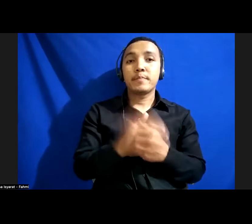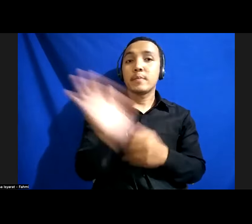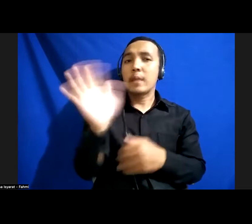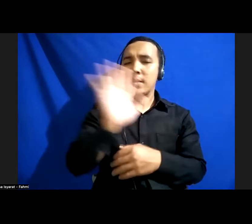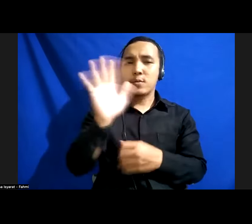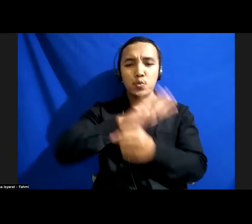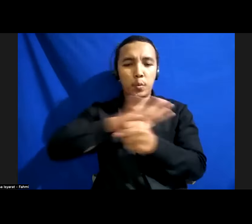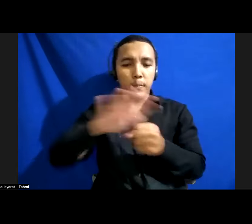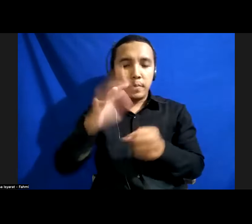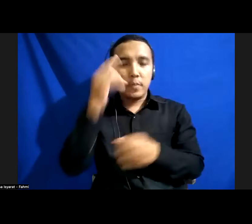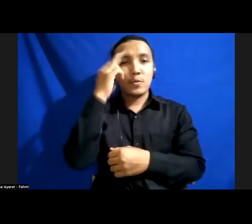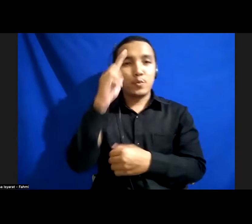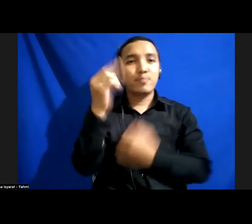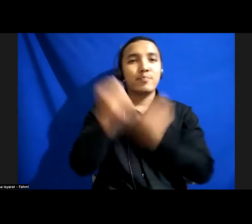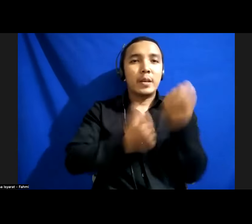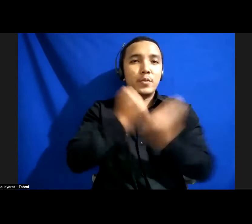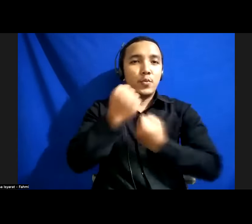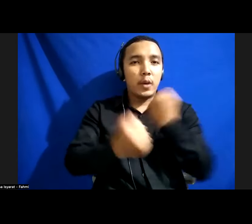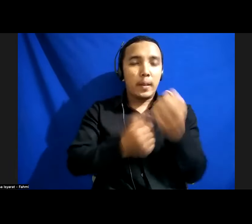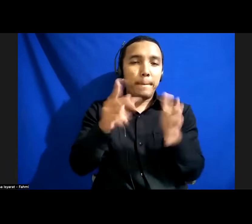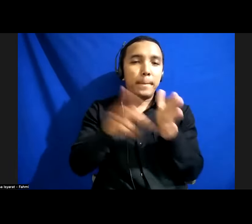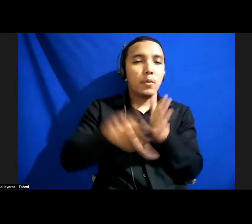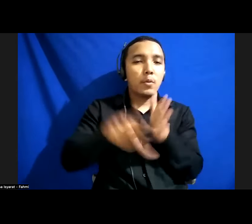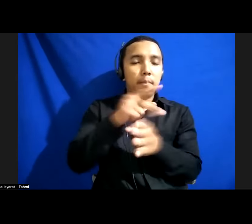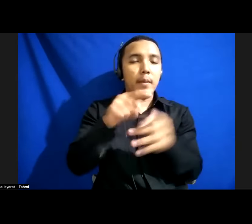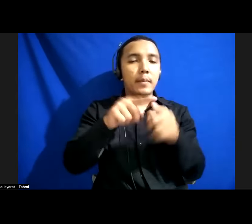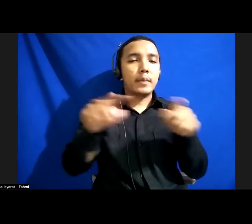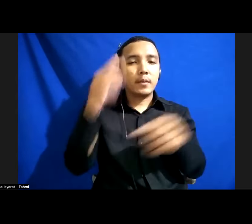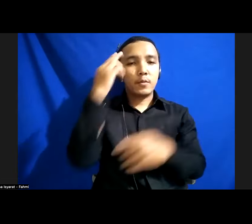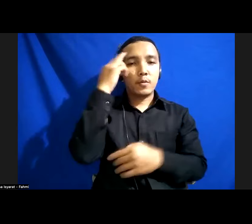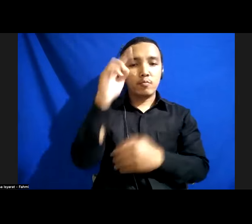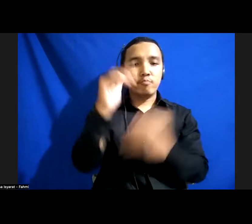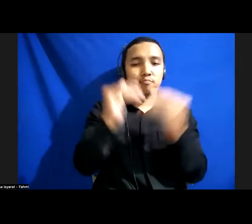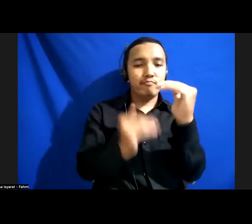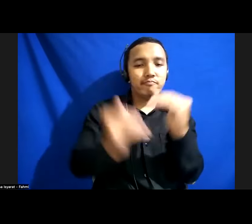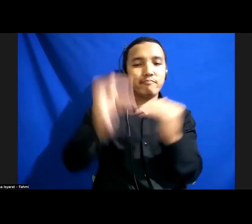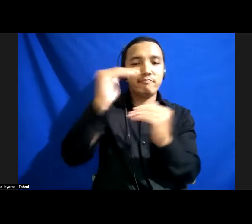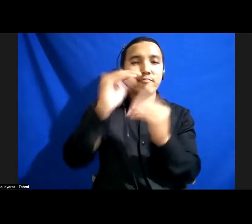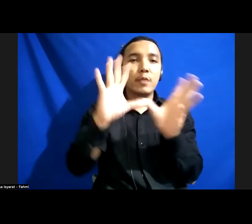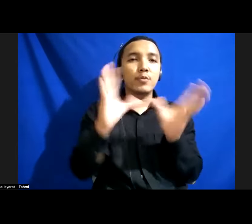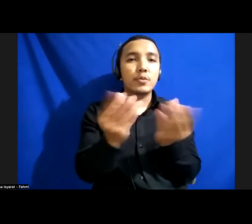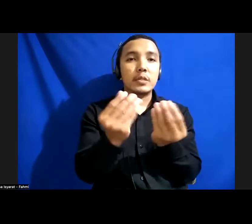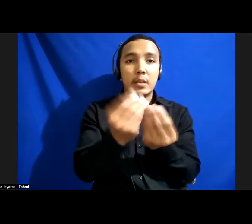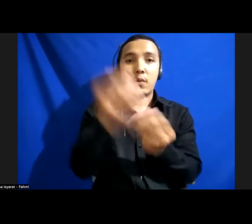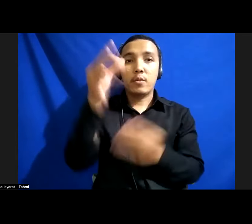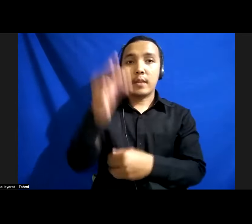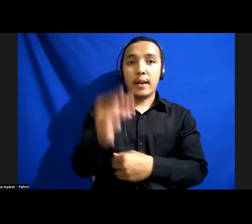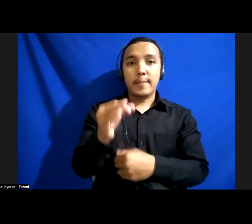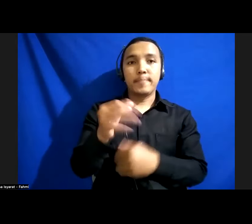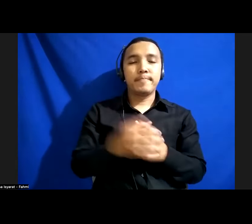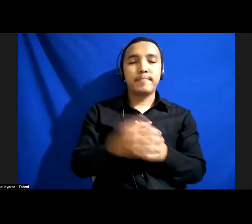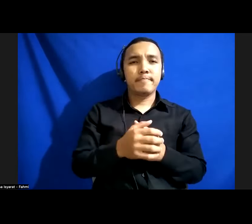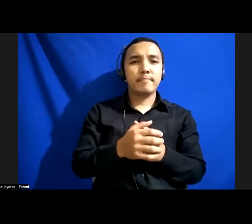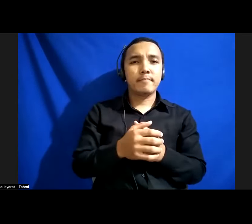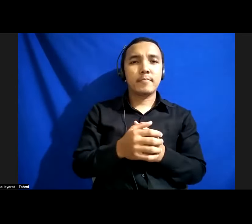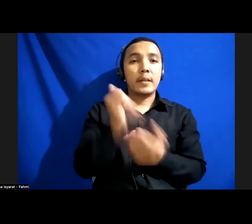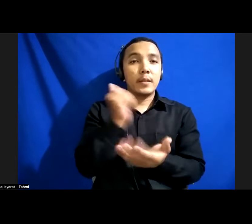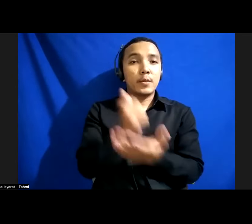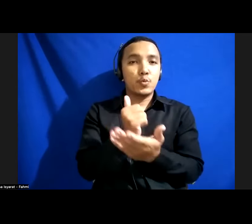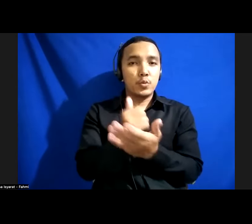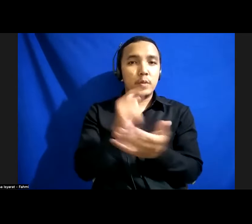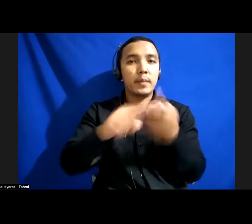delivery of the projects, but to enhance inclusion in your cities. And people with disabilities, whose involvement is